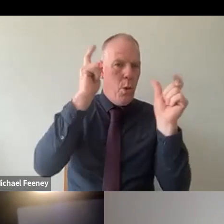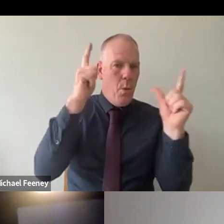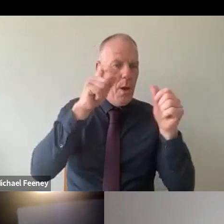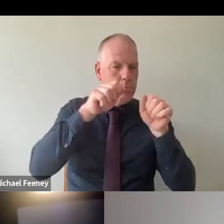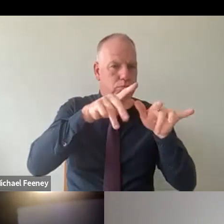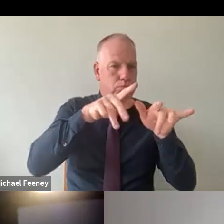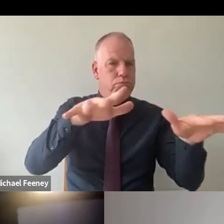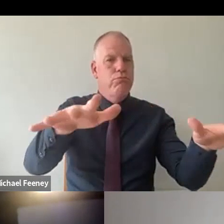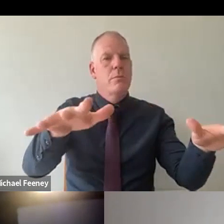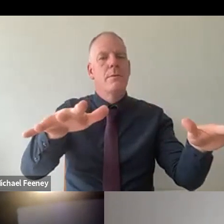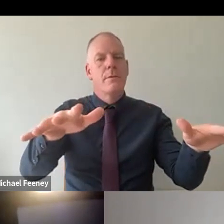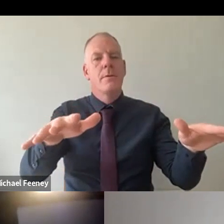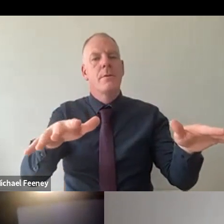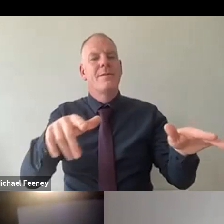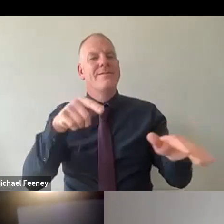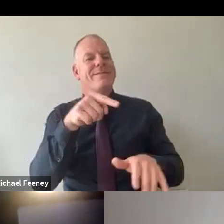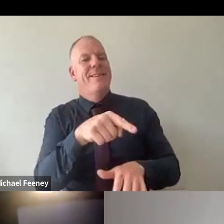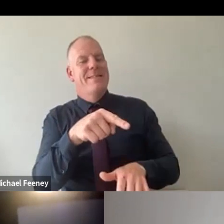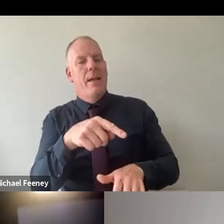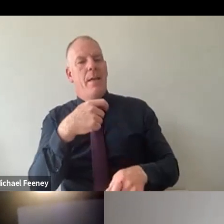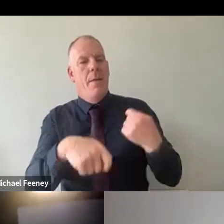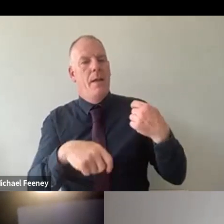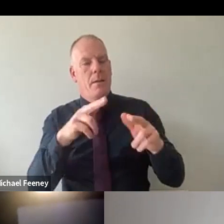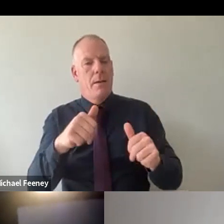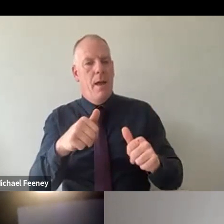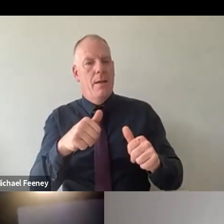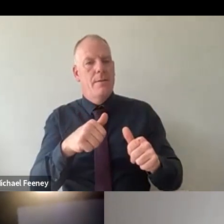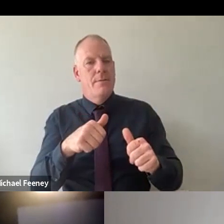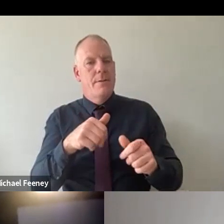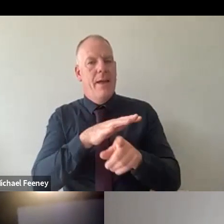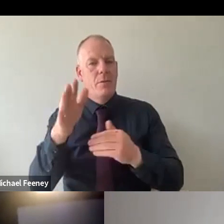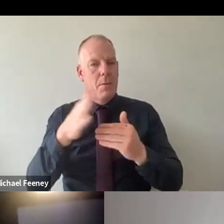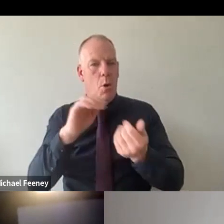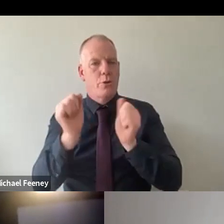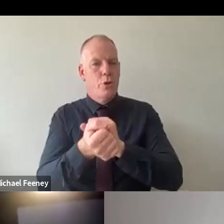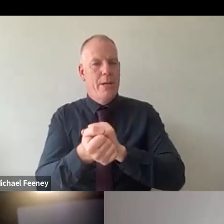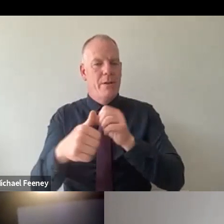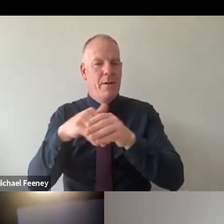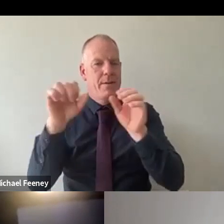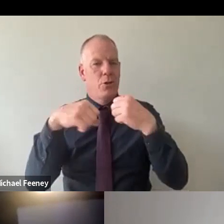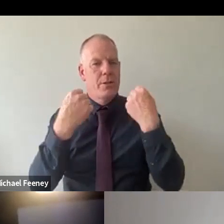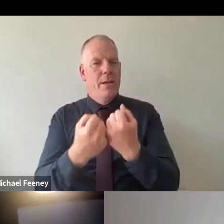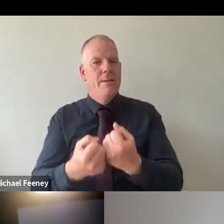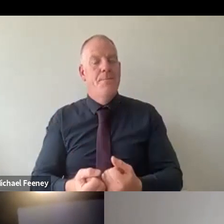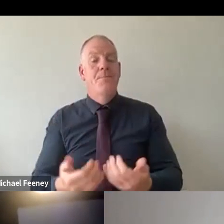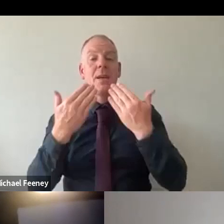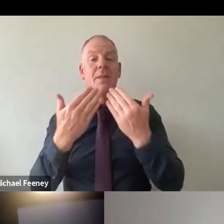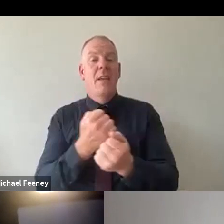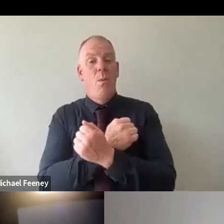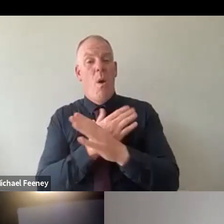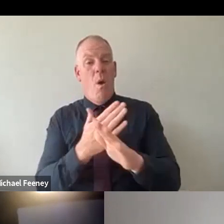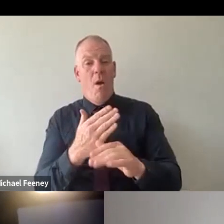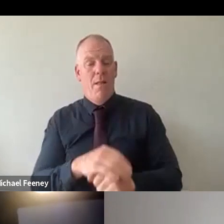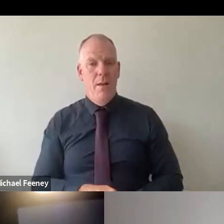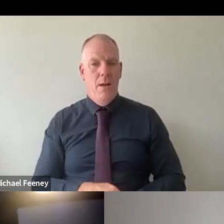consciousness, which ultimately will be the driver for change, I suspect. Thank you. It's